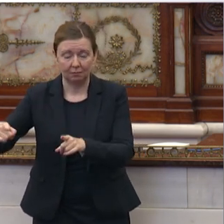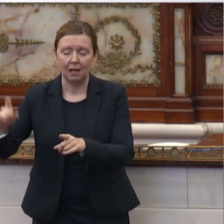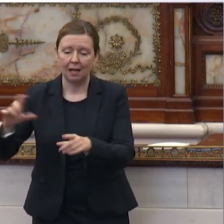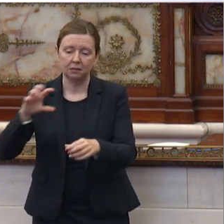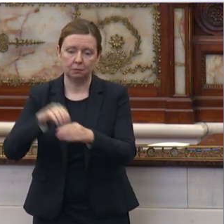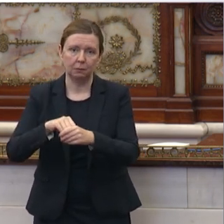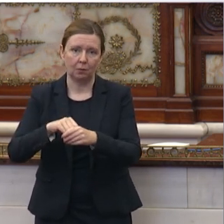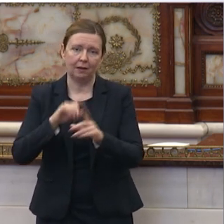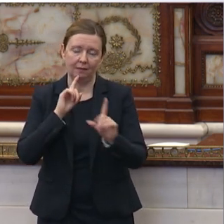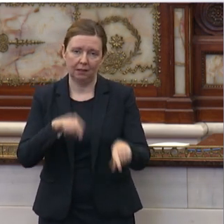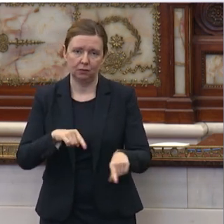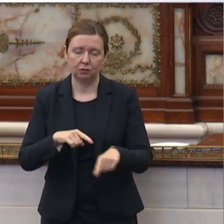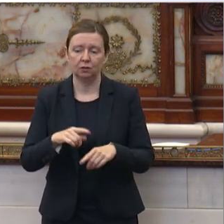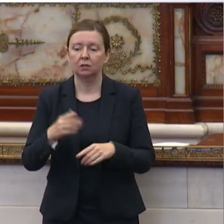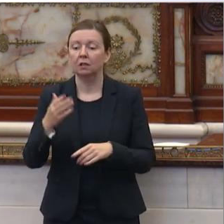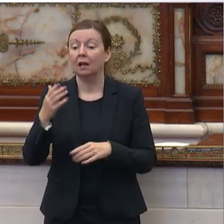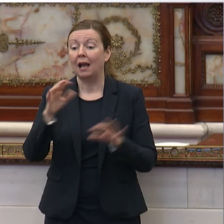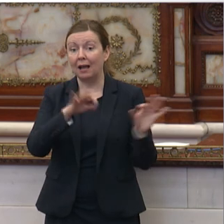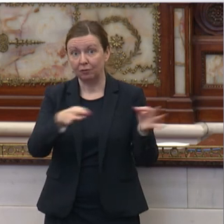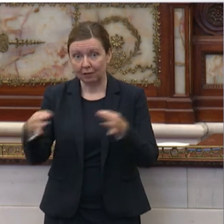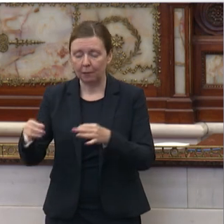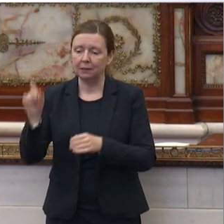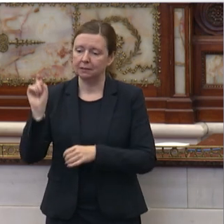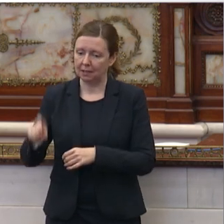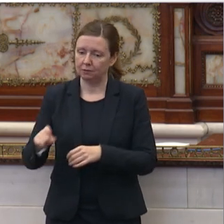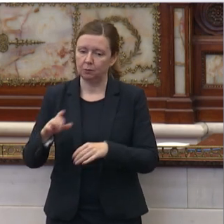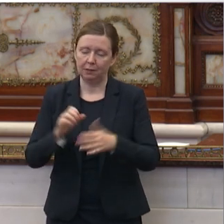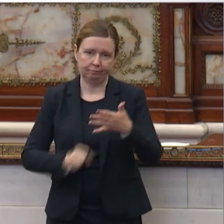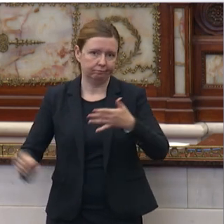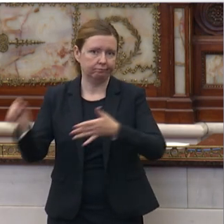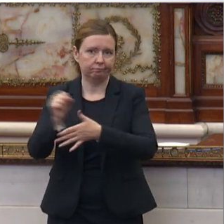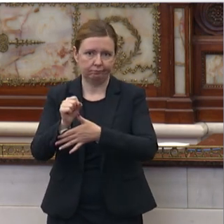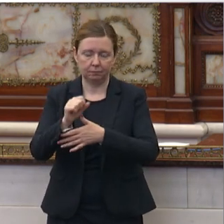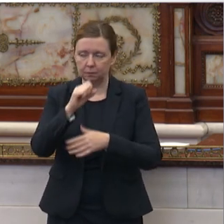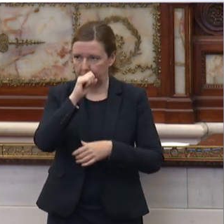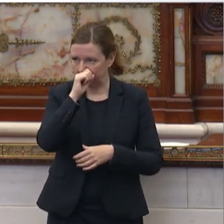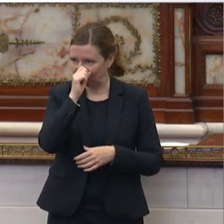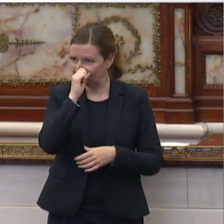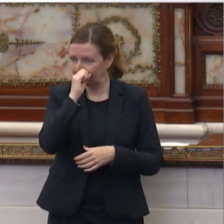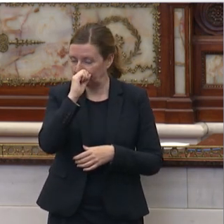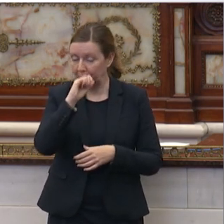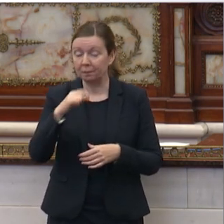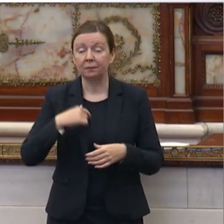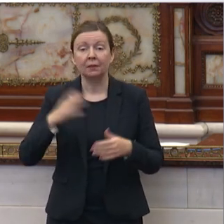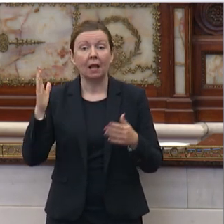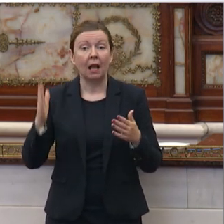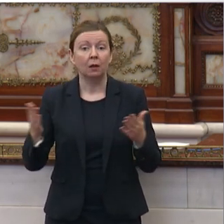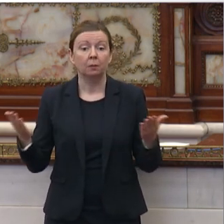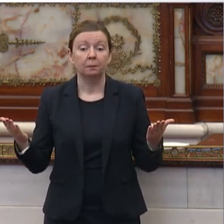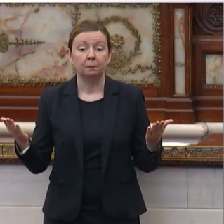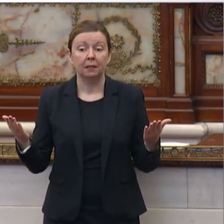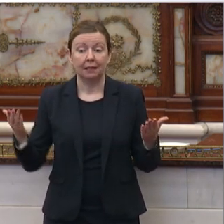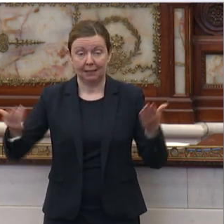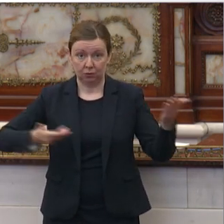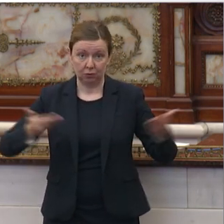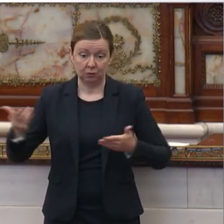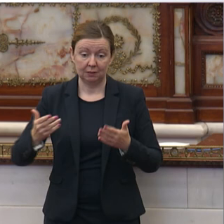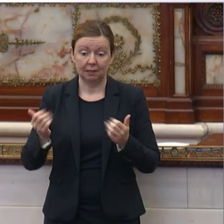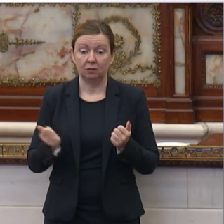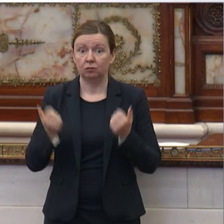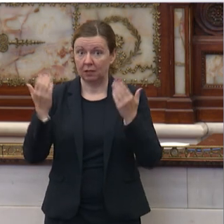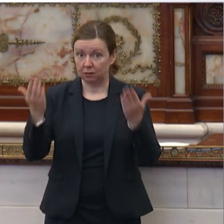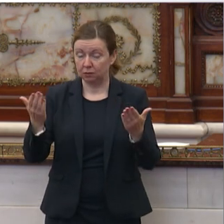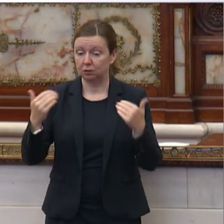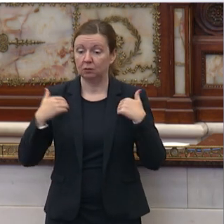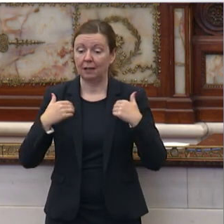of the answer, and families have to be on top of that priority list. So I will be introducing a resolution to